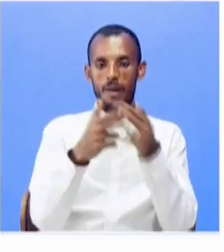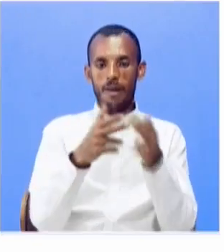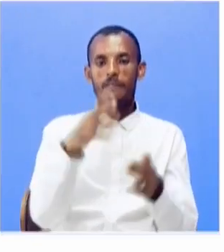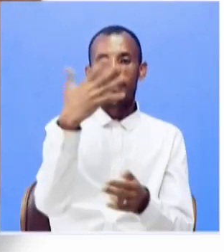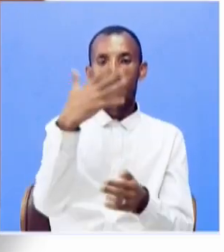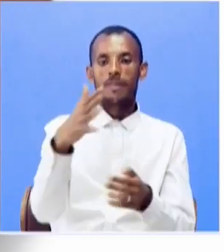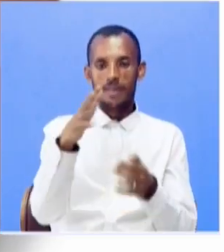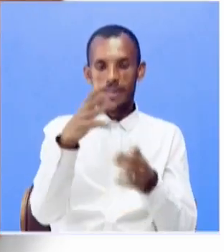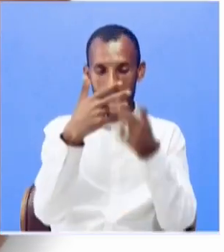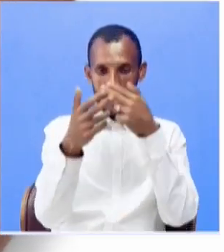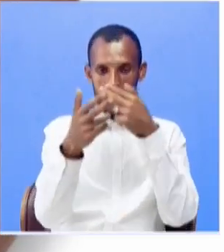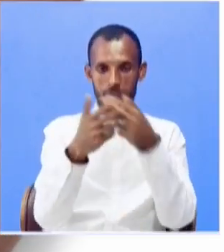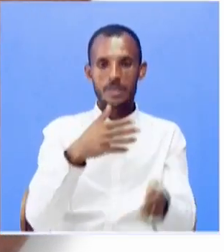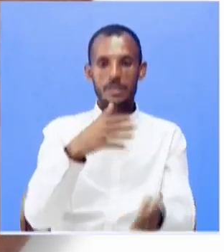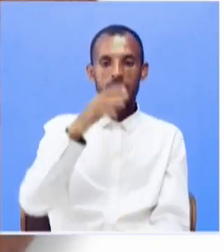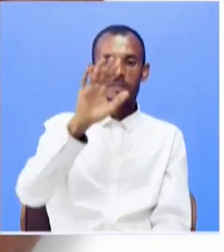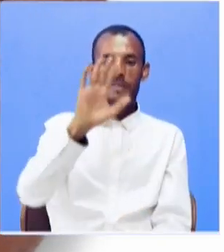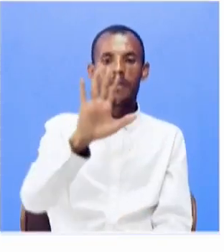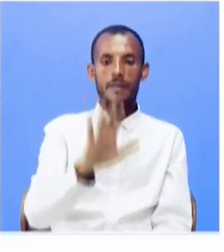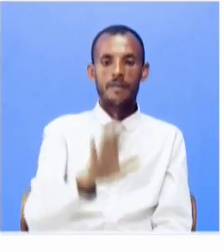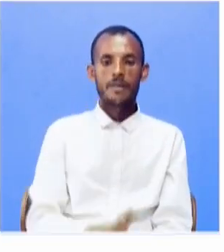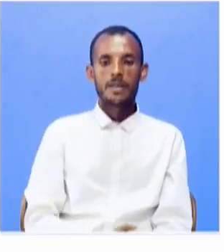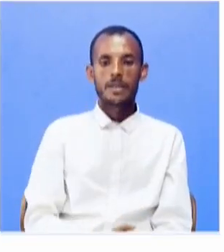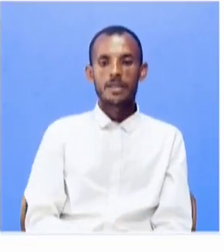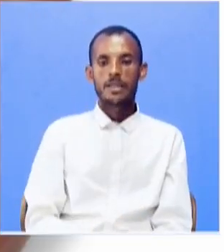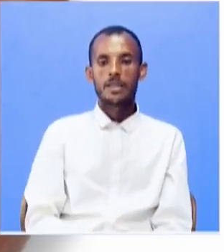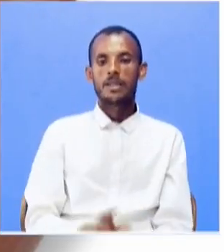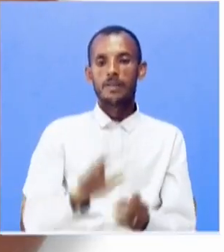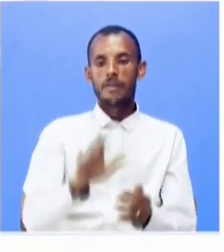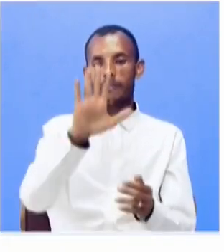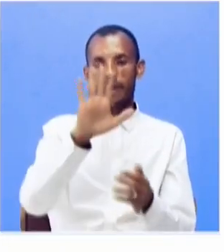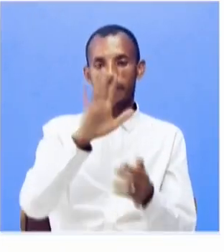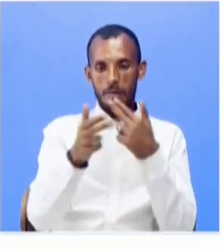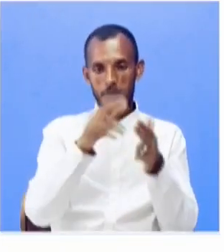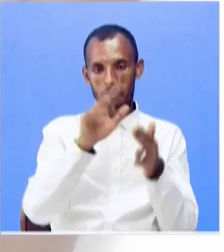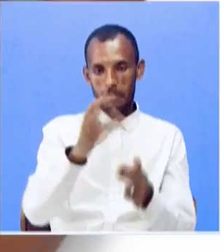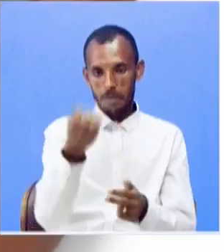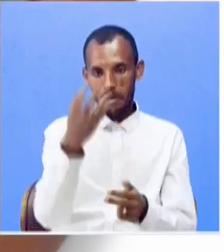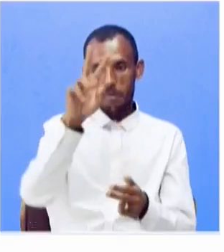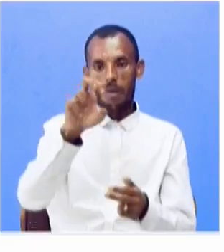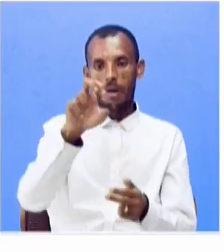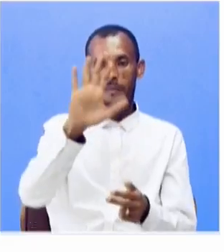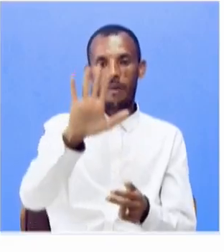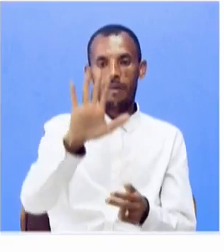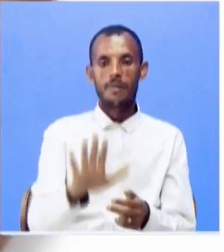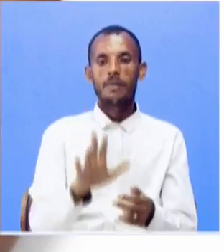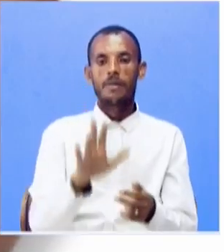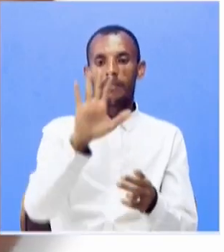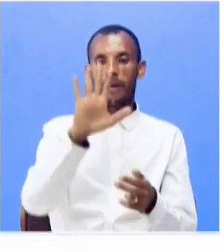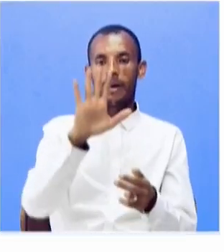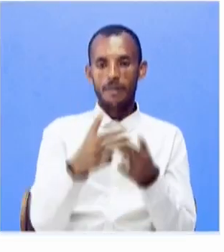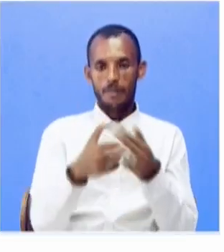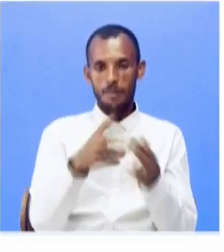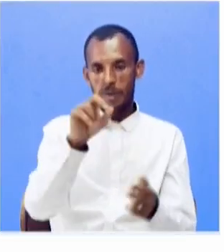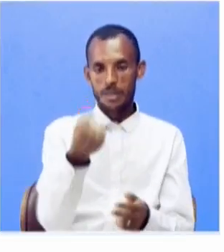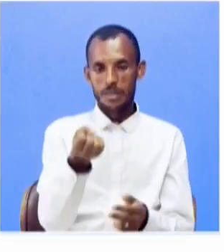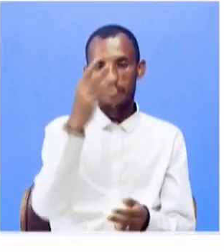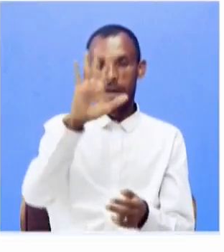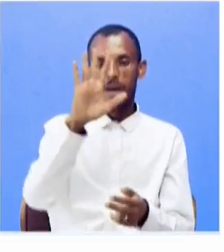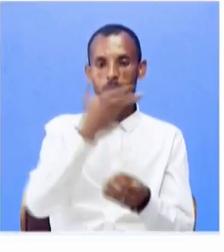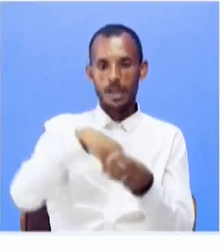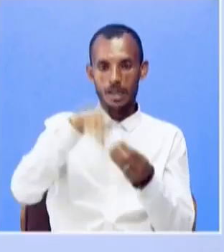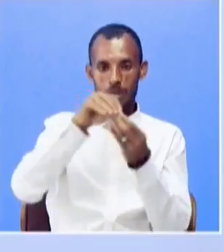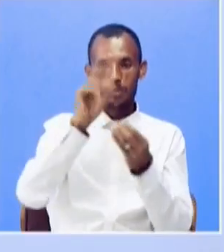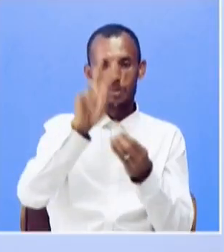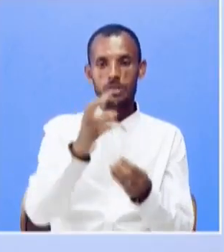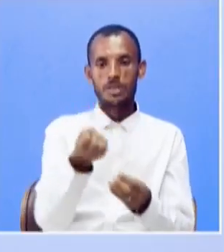by 5. 15 times 5, 5 times 5 is 25. 5 times 1 is 5 plus 2,